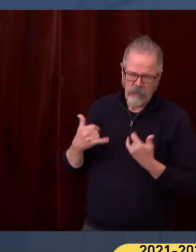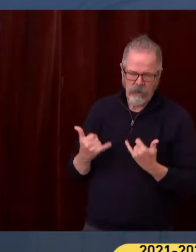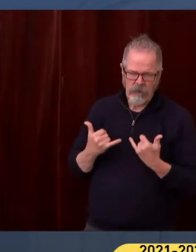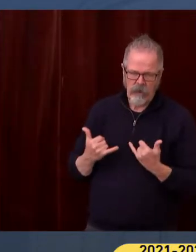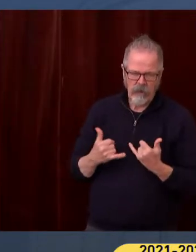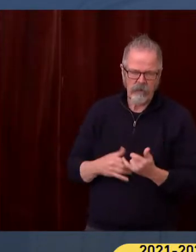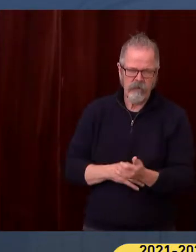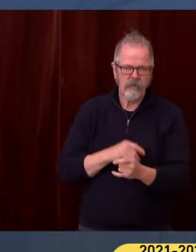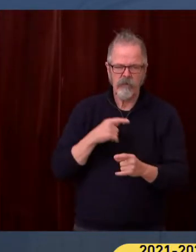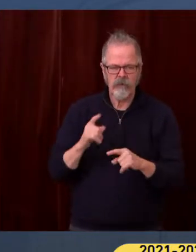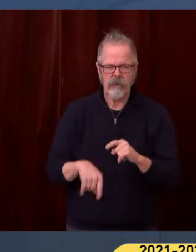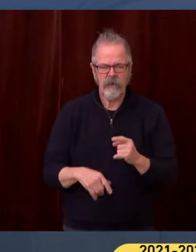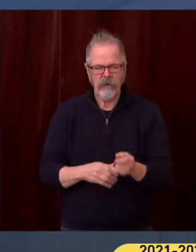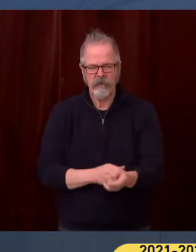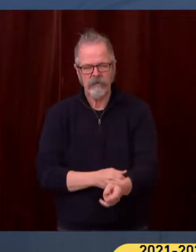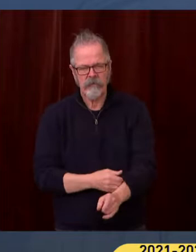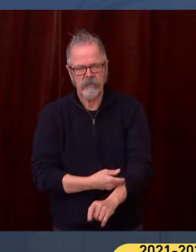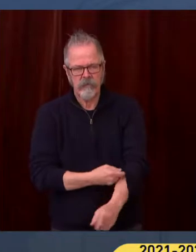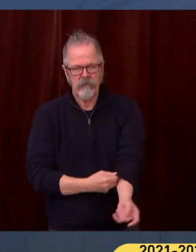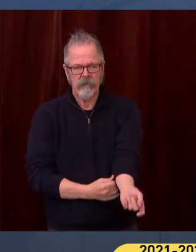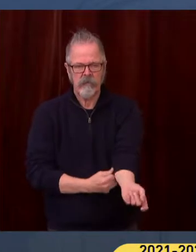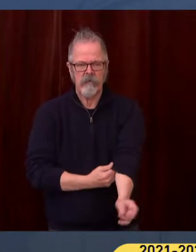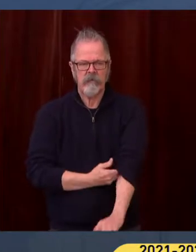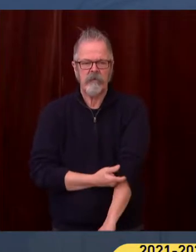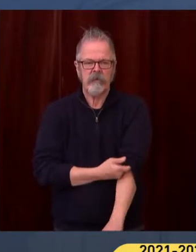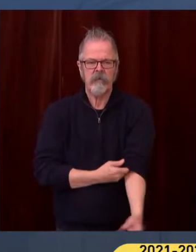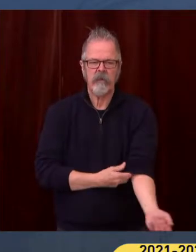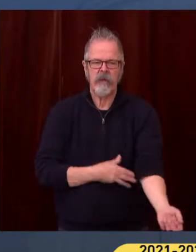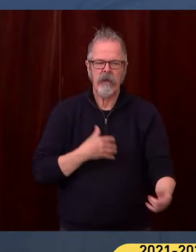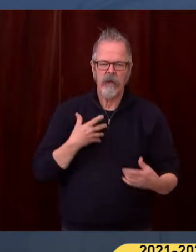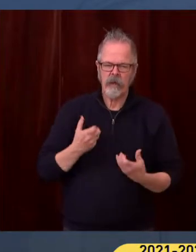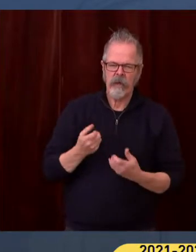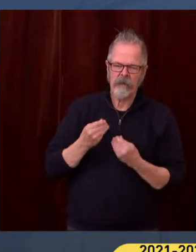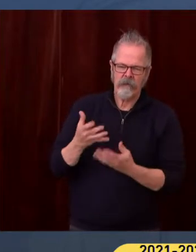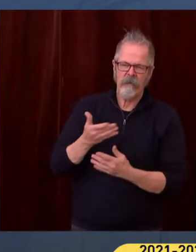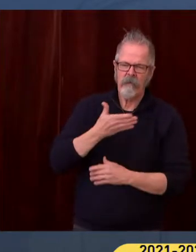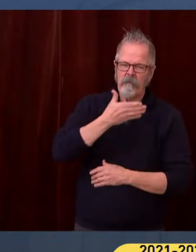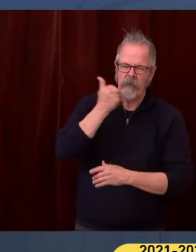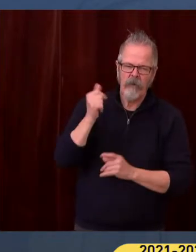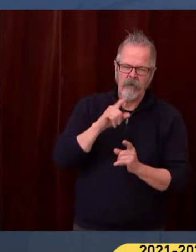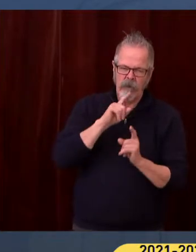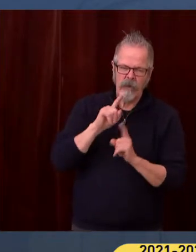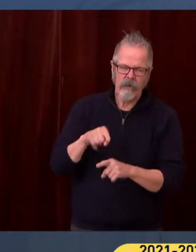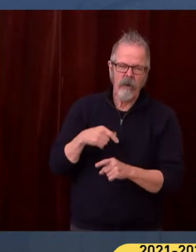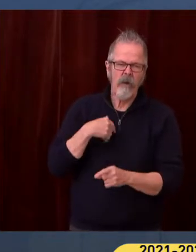extensive answer, let me get back to you talking to our folks.